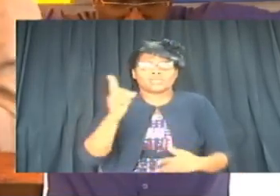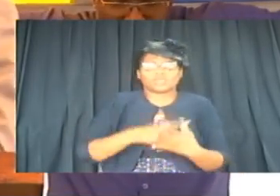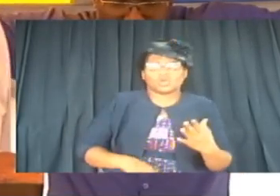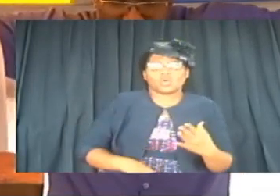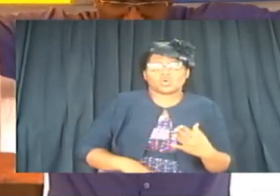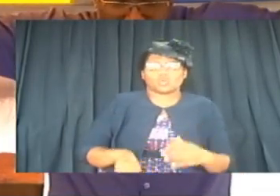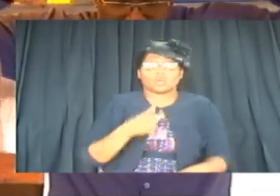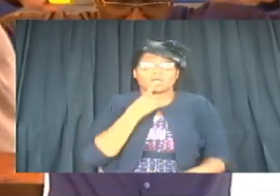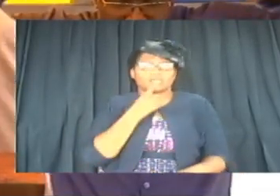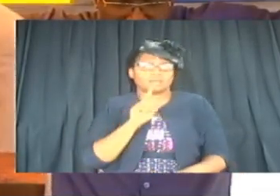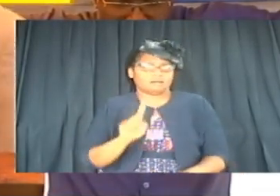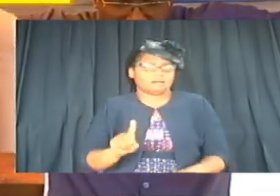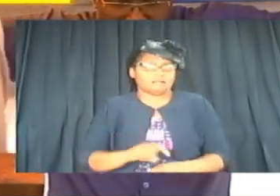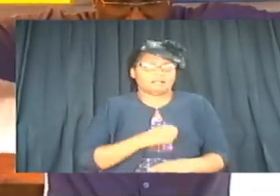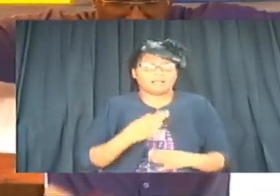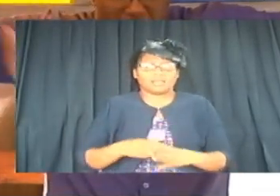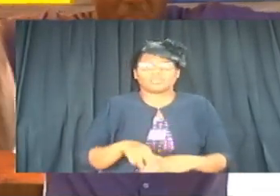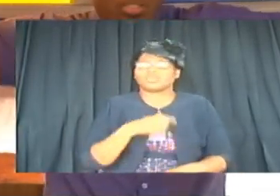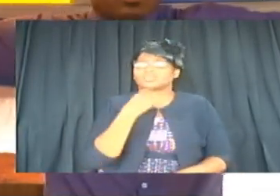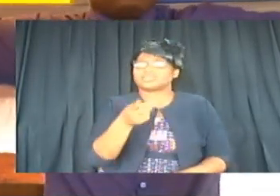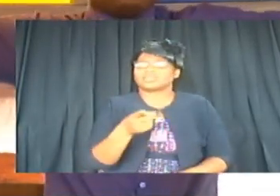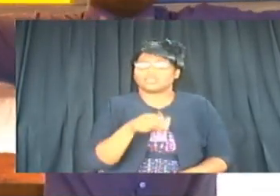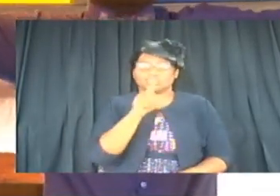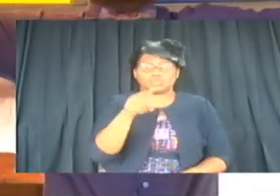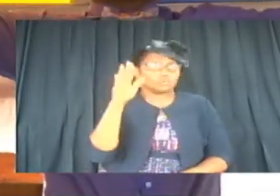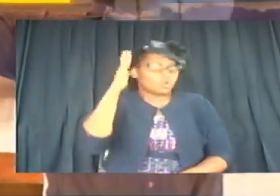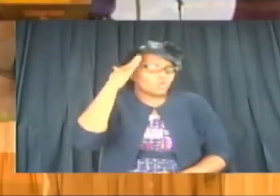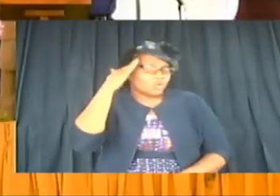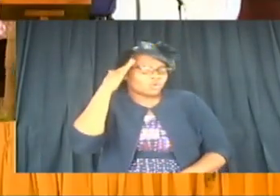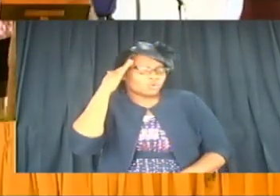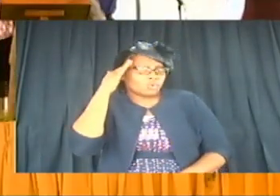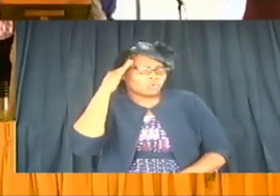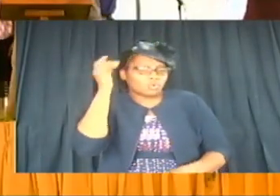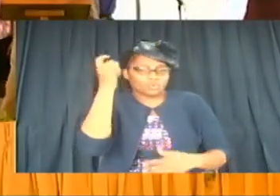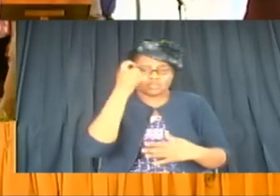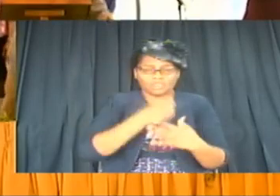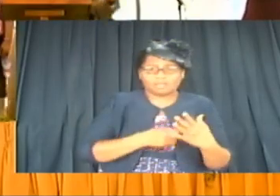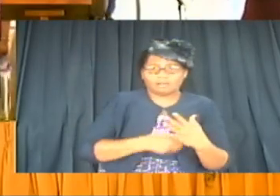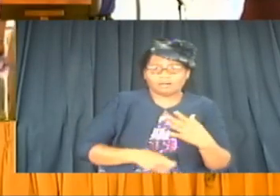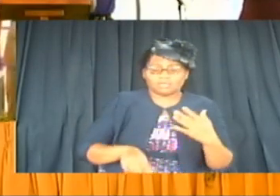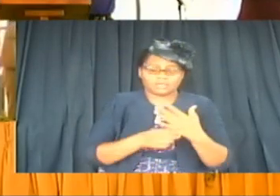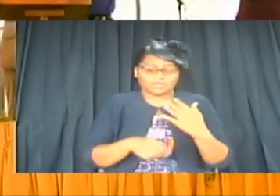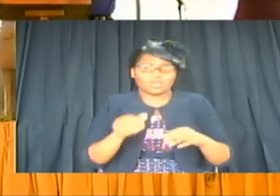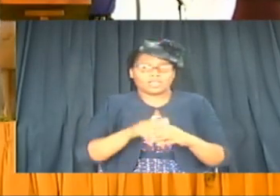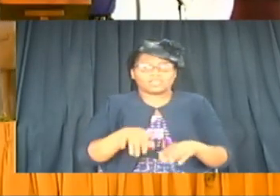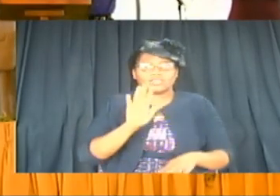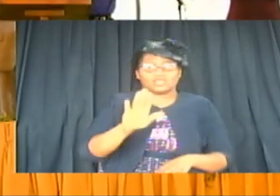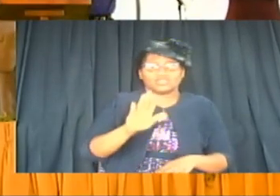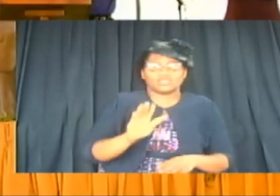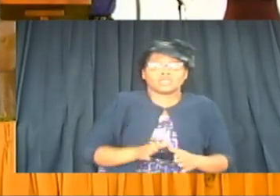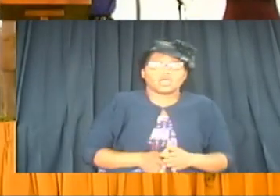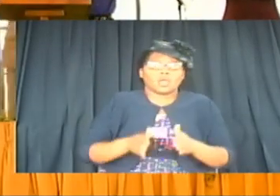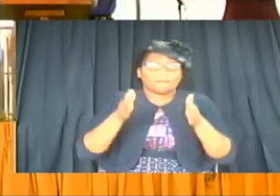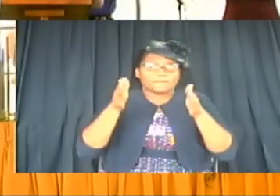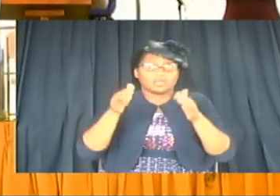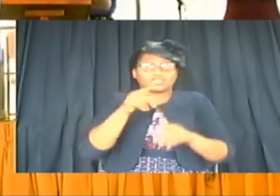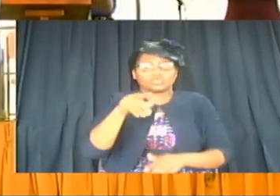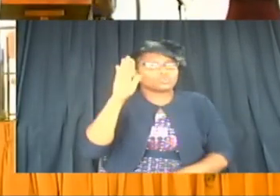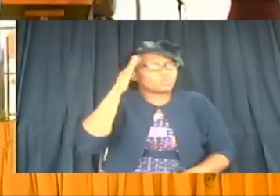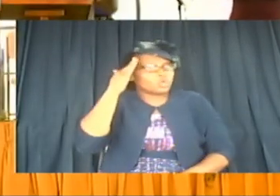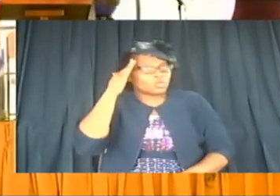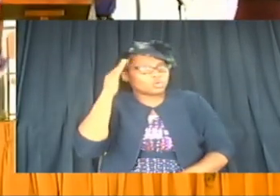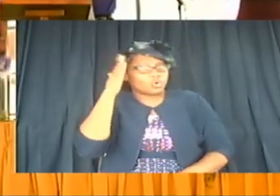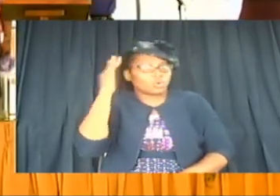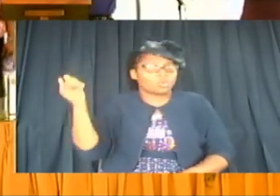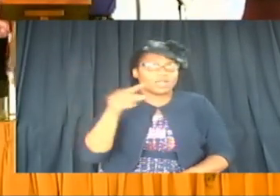cost of the oil in your alabaster box. You know what God did for you. You know the fact that you're alive and well today.